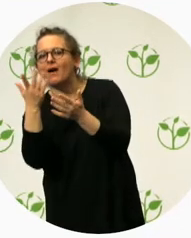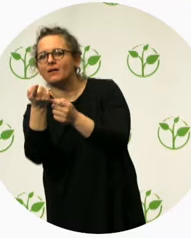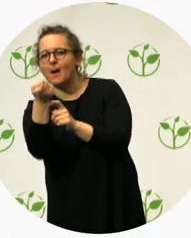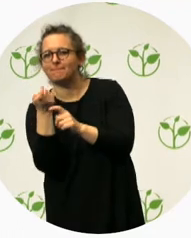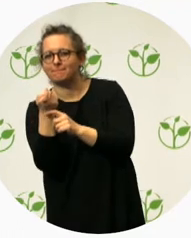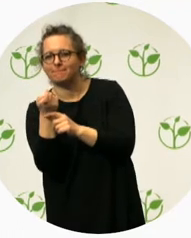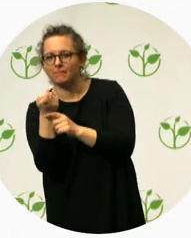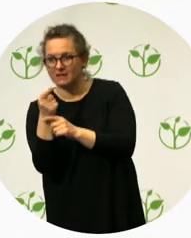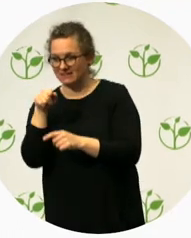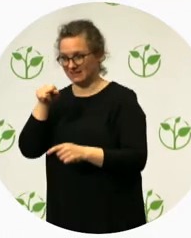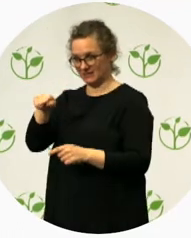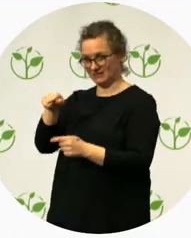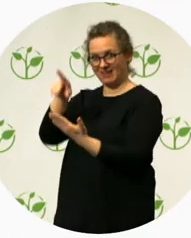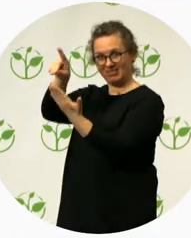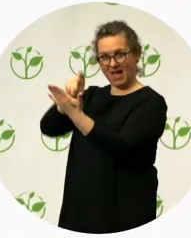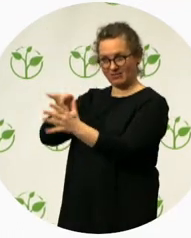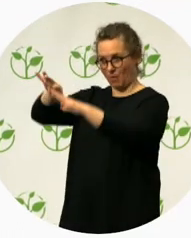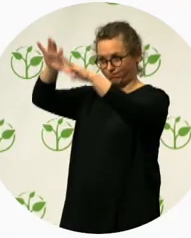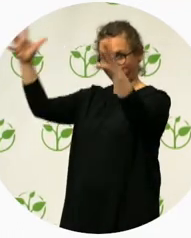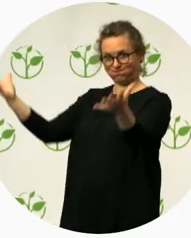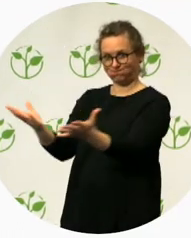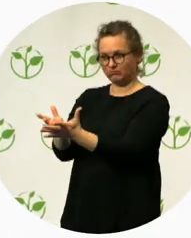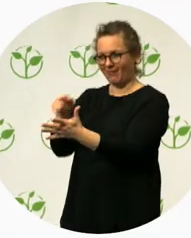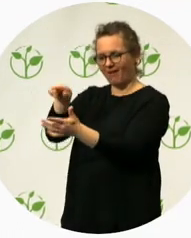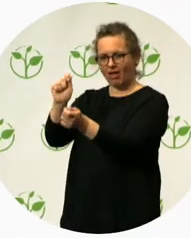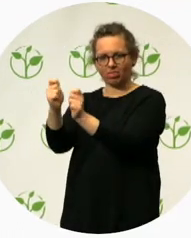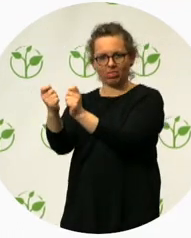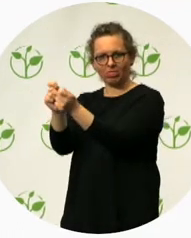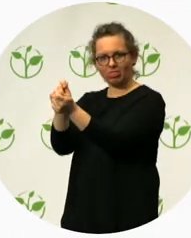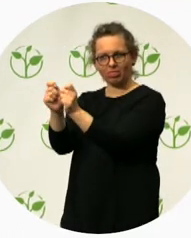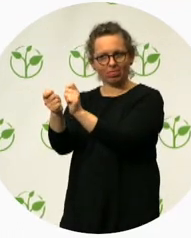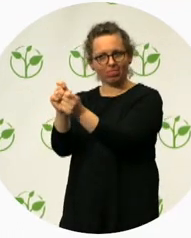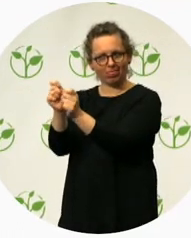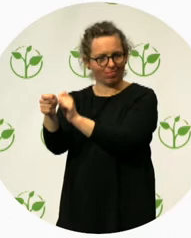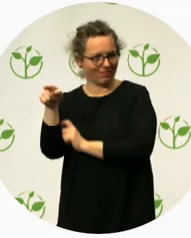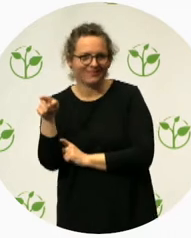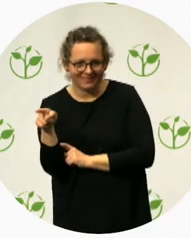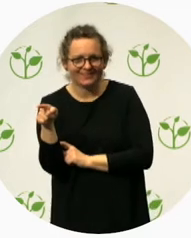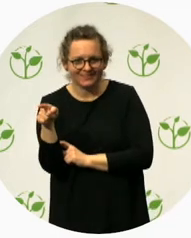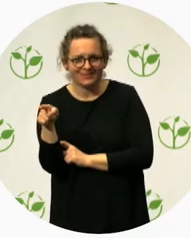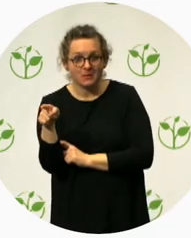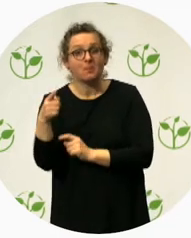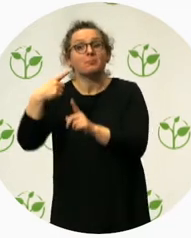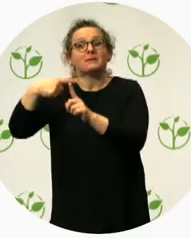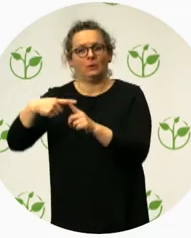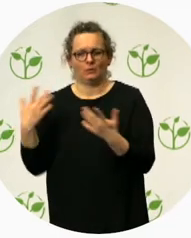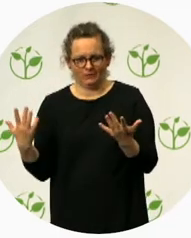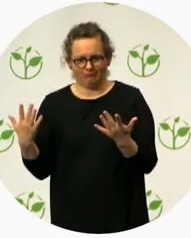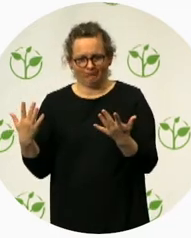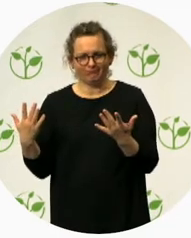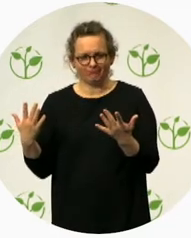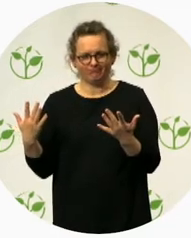And that transformation of data is really important. And we've seen that at some of its most basic levels, in the fact that we can get